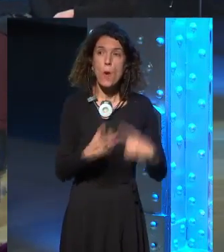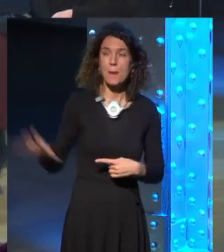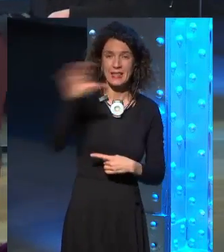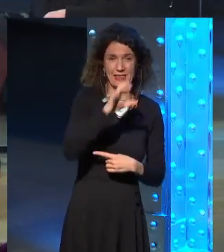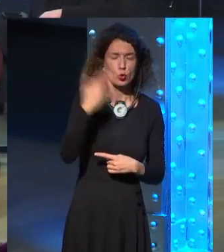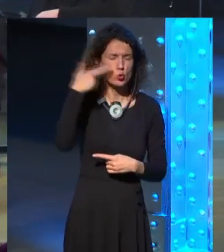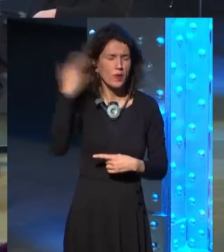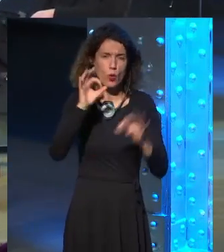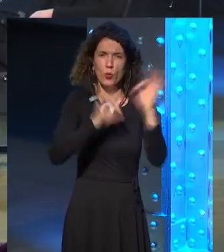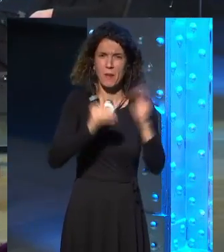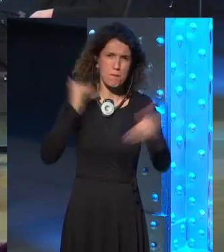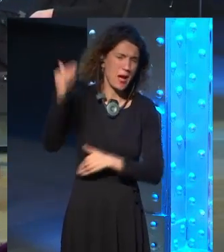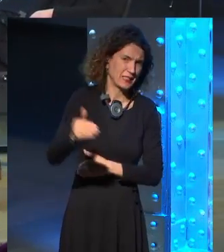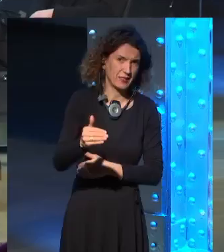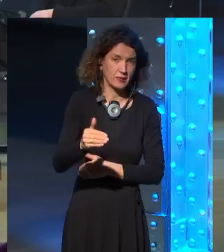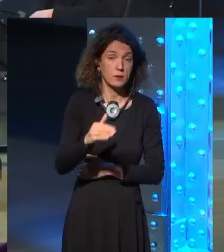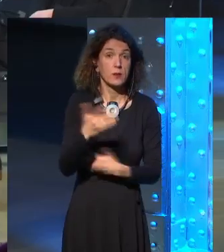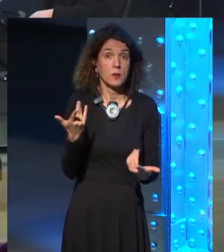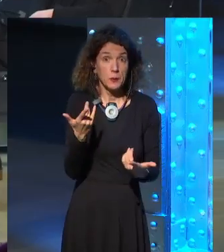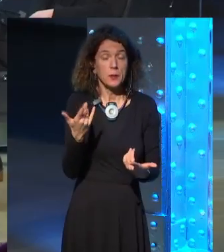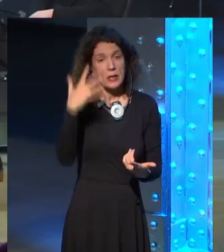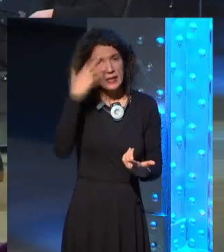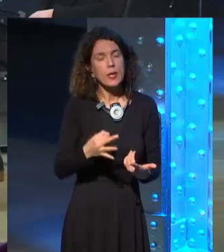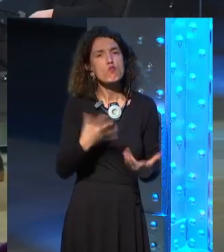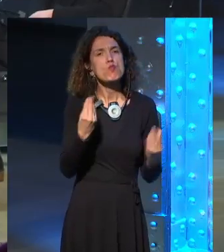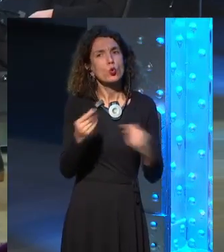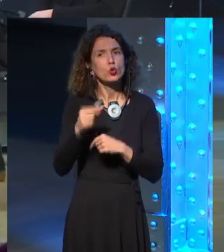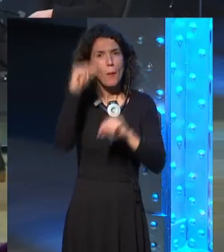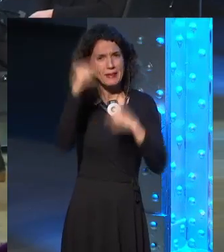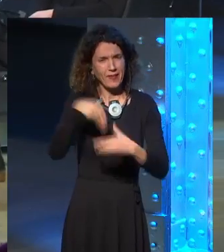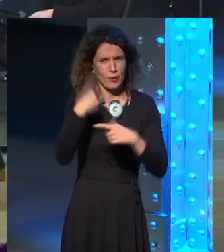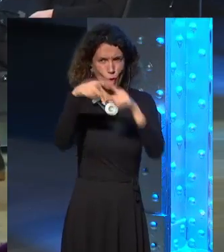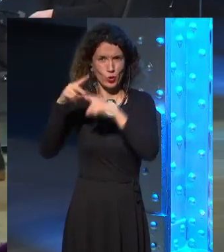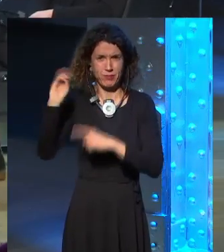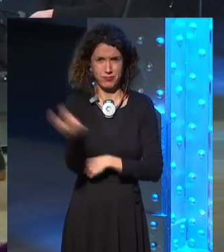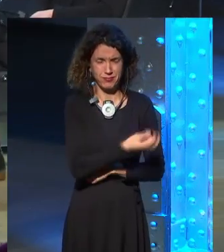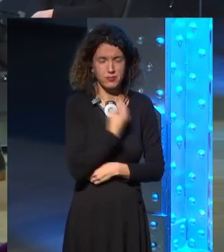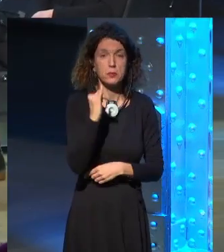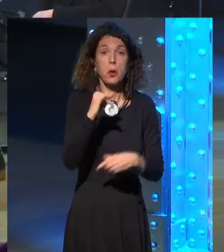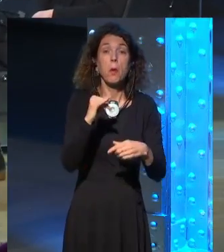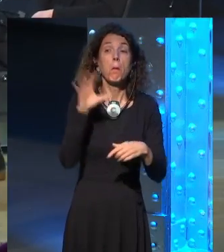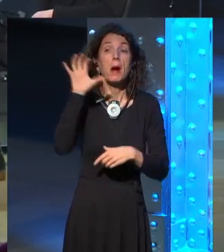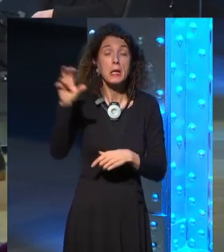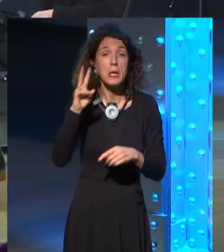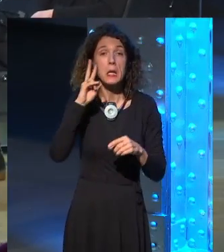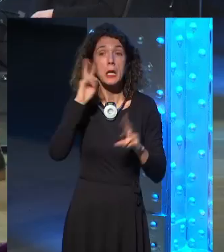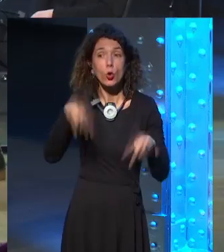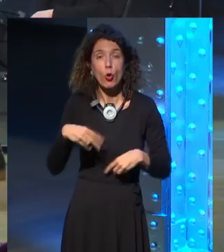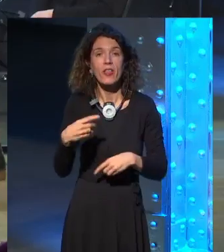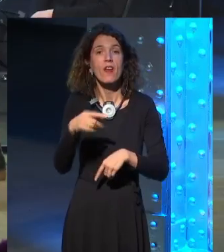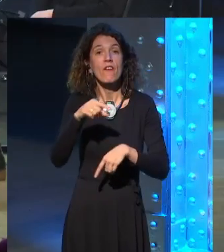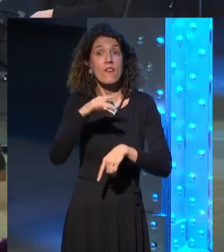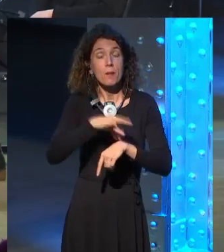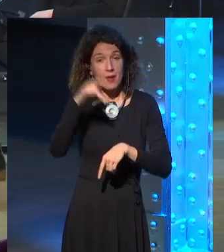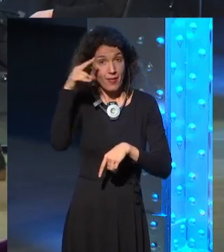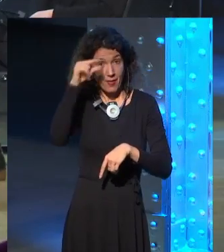world. So I think there are a lot of nuances in this. Being a country that recognizes mental illness, reduces the social